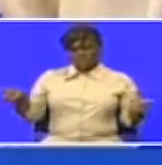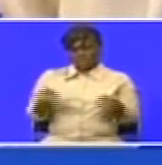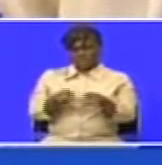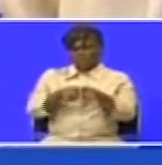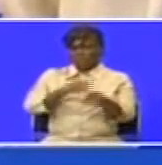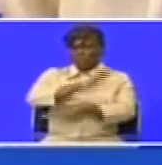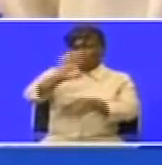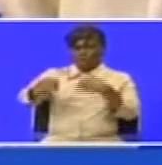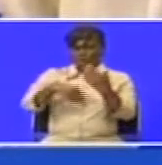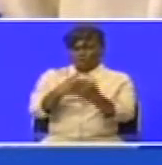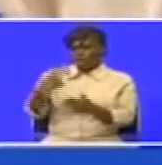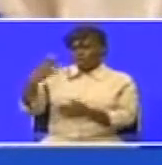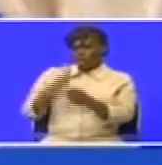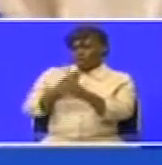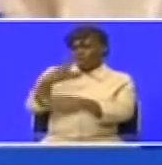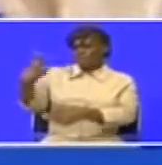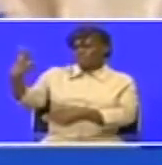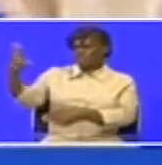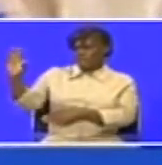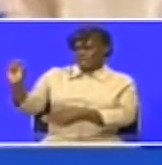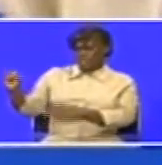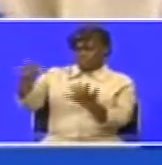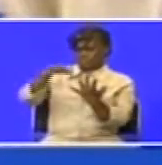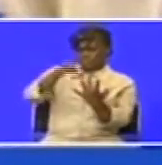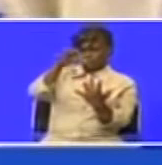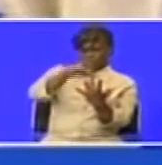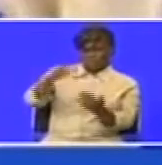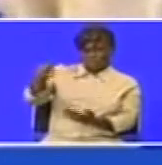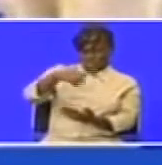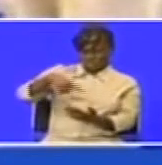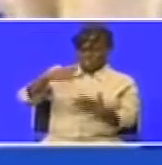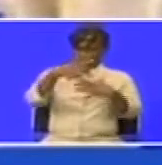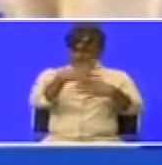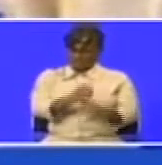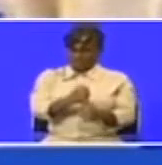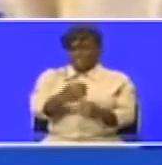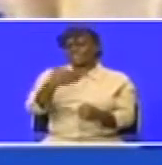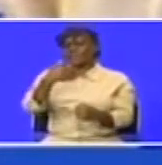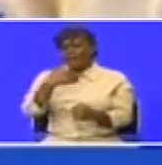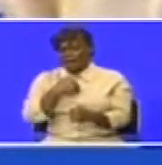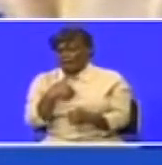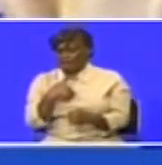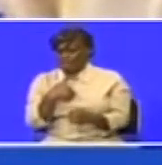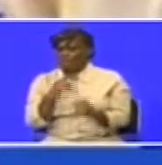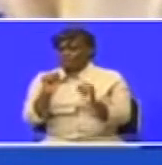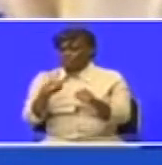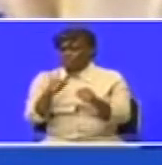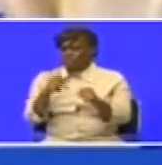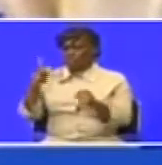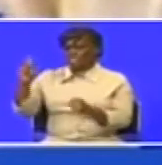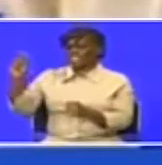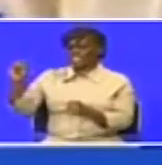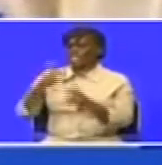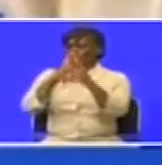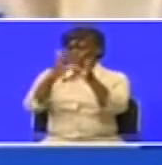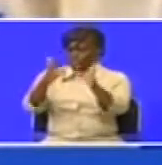in all, above 20 nominees. And of course, we are hopeful and keeping our fingers crossed that our journalists will scoop